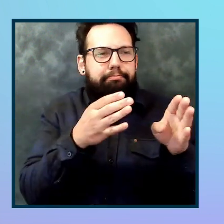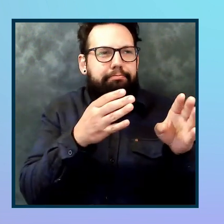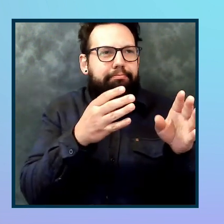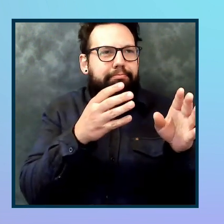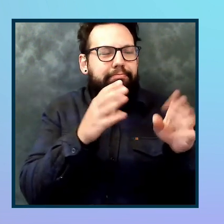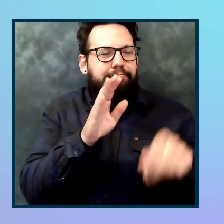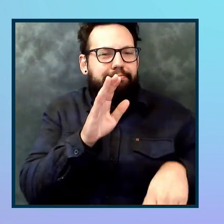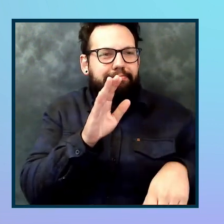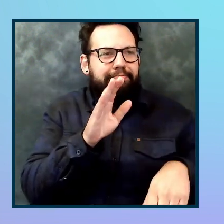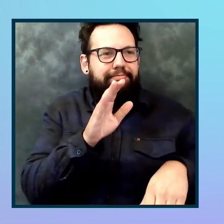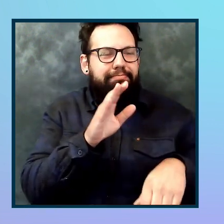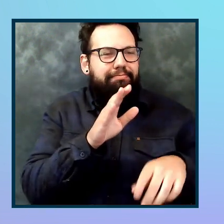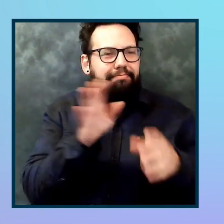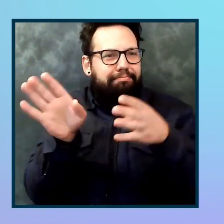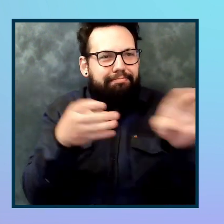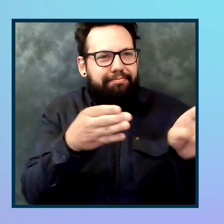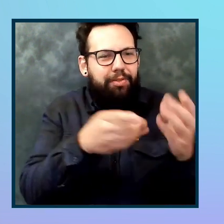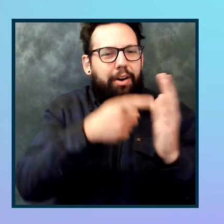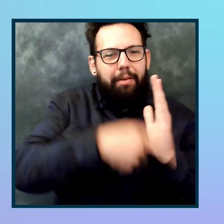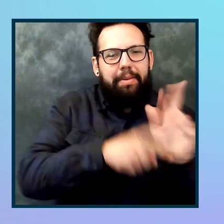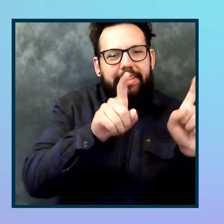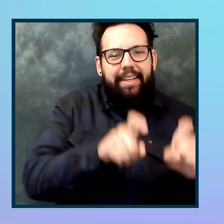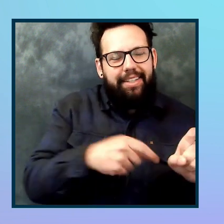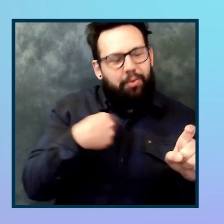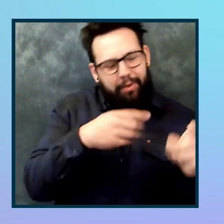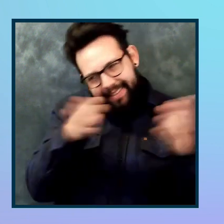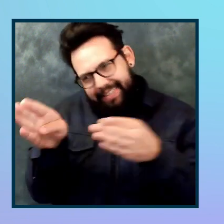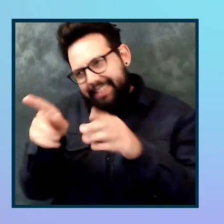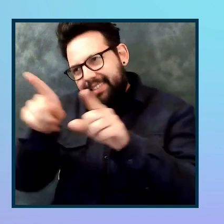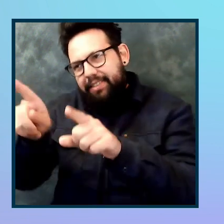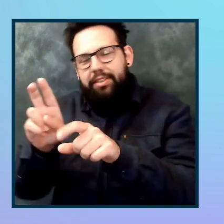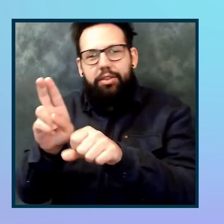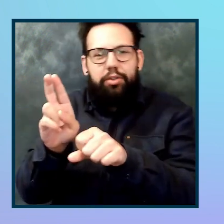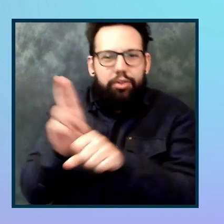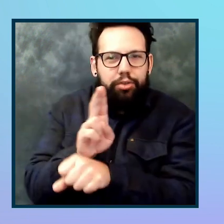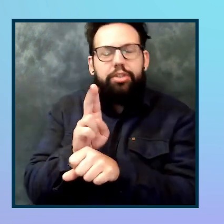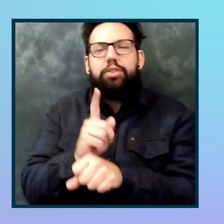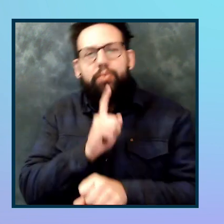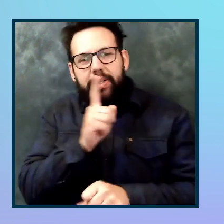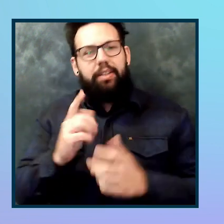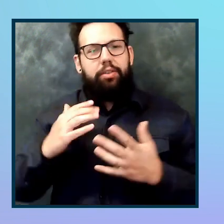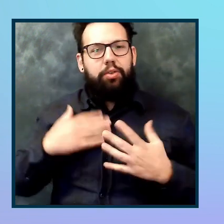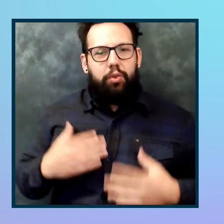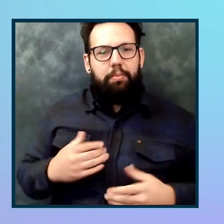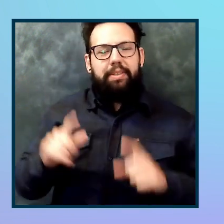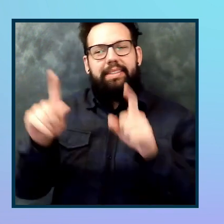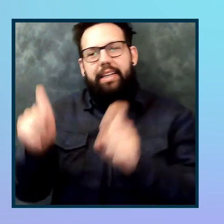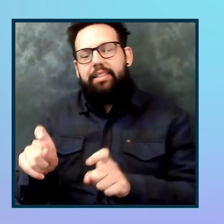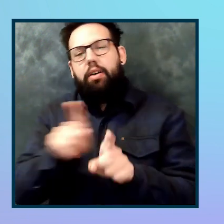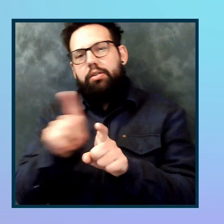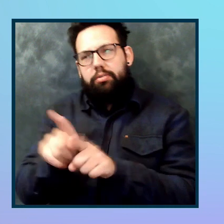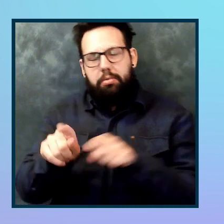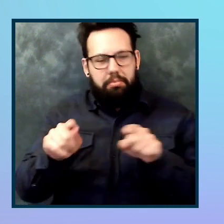we lean towards the user experience accessibility testing, as well as looking at the accessibility tree in